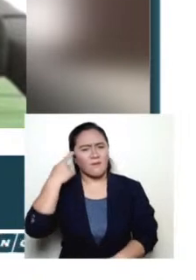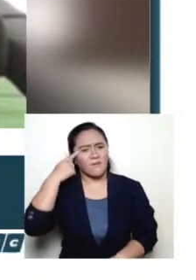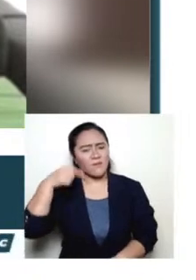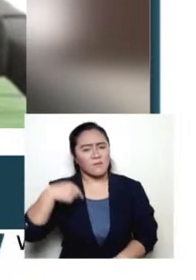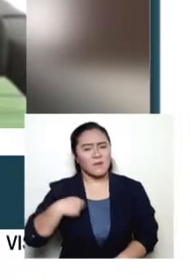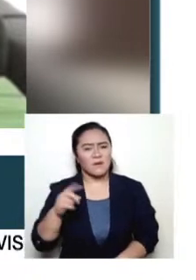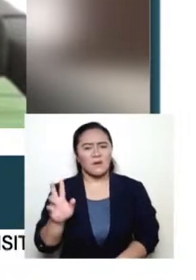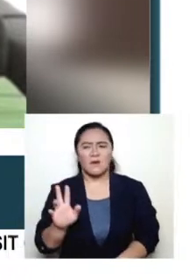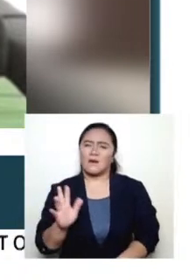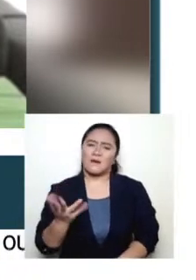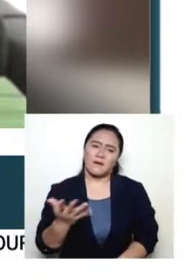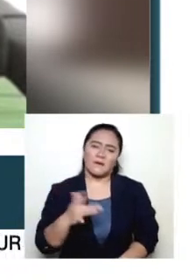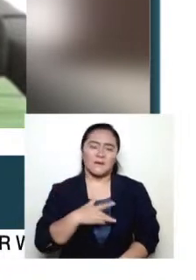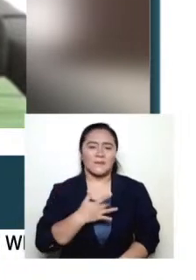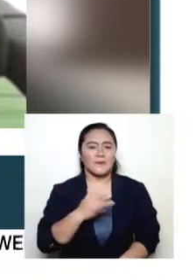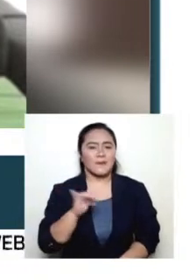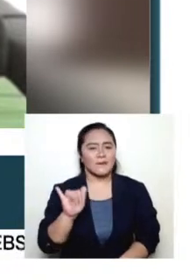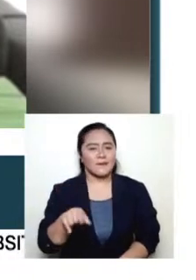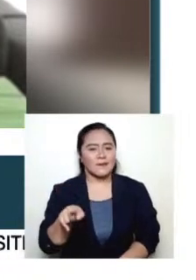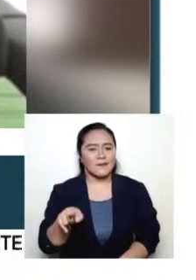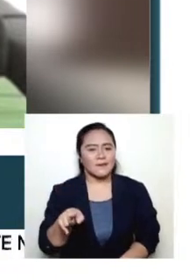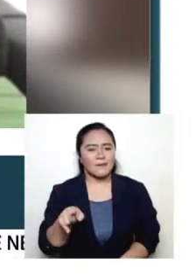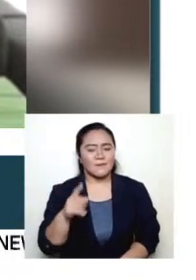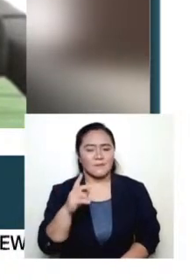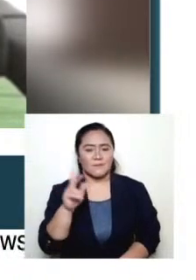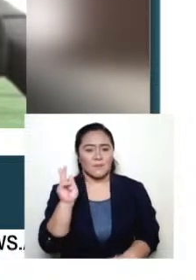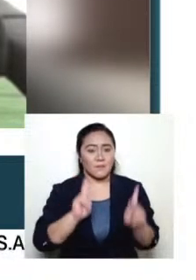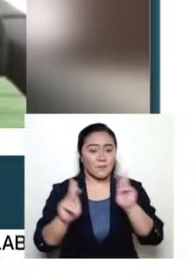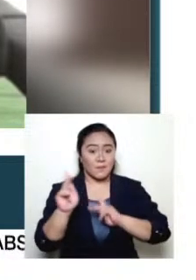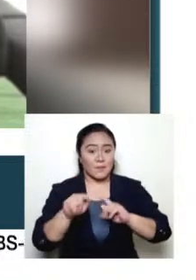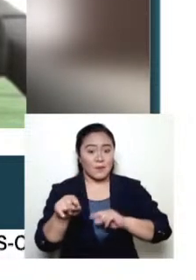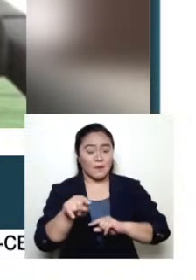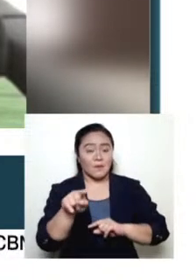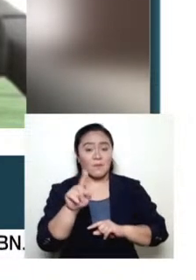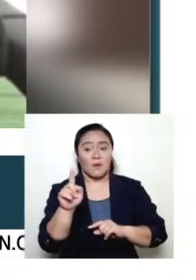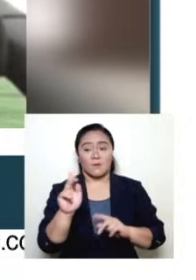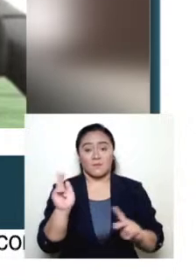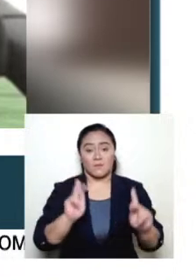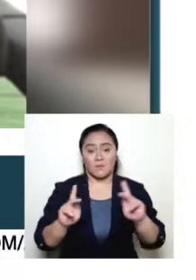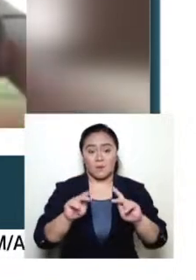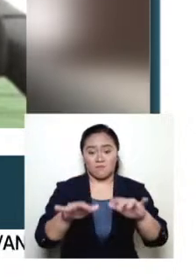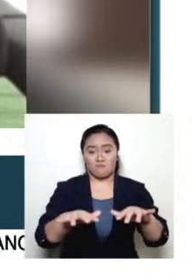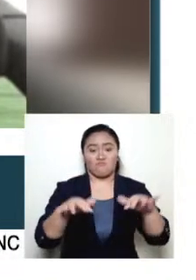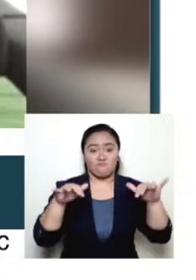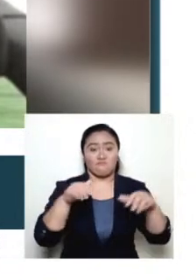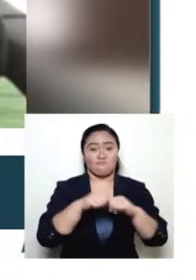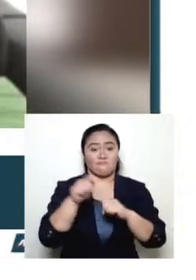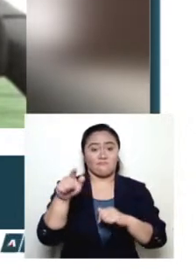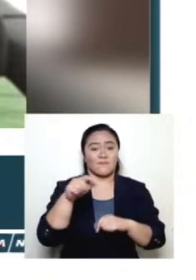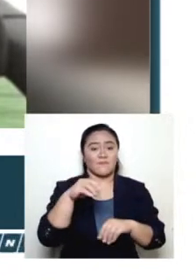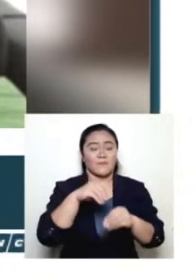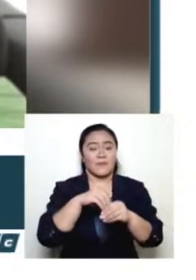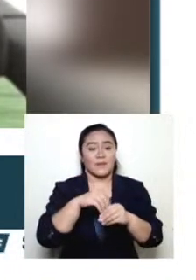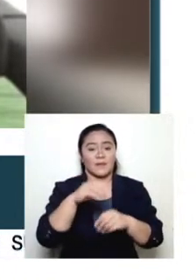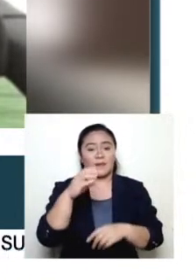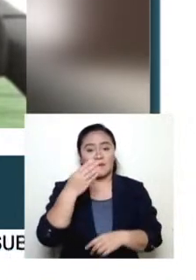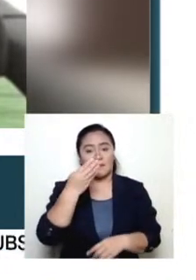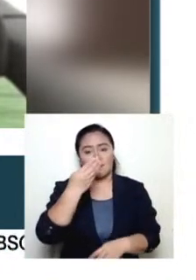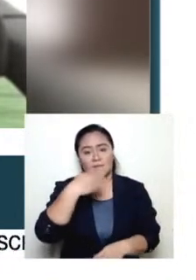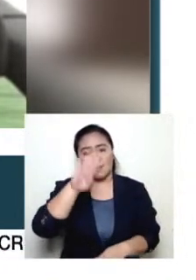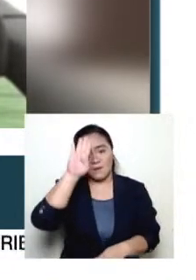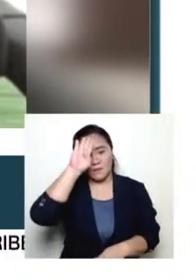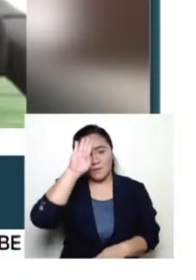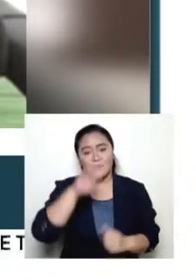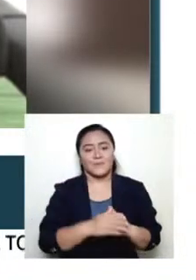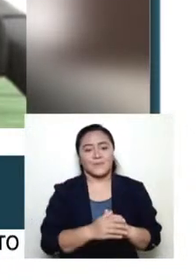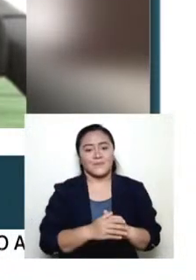very indignant ng mga taong yung mamamayan at mga taga-Cavite because it resulted in two things. First,